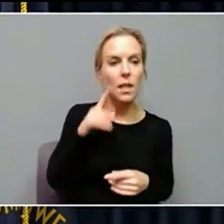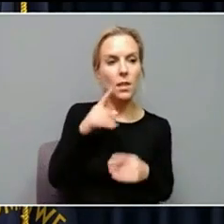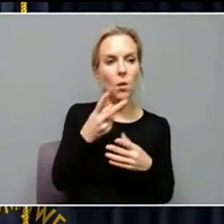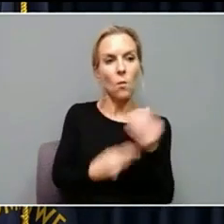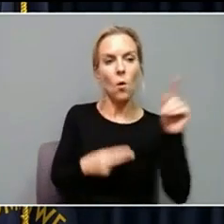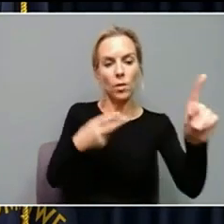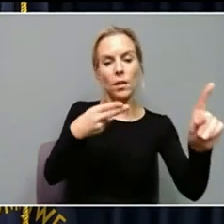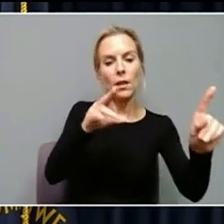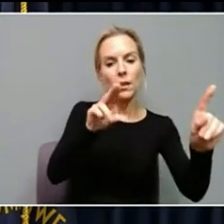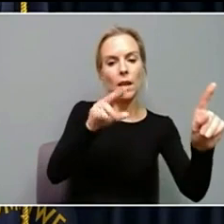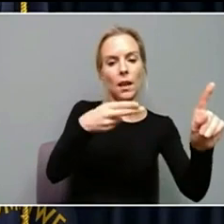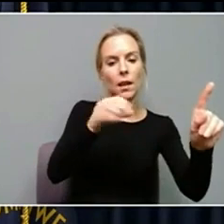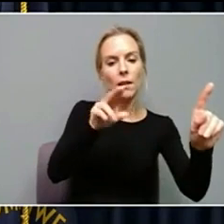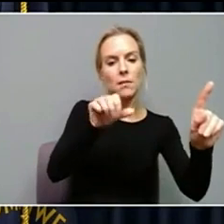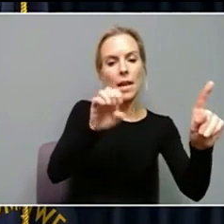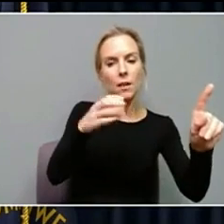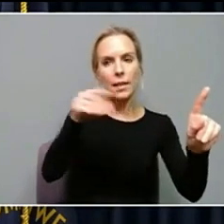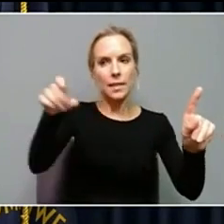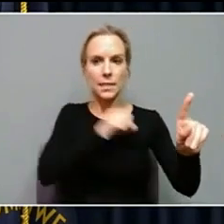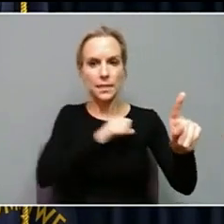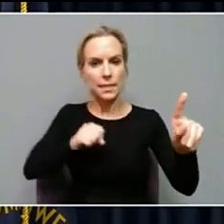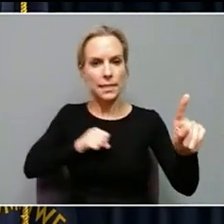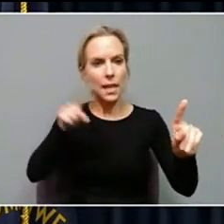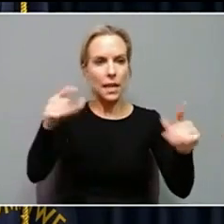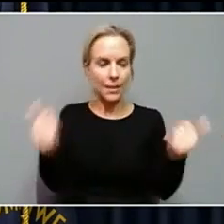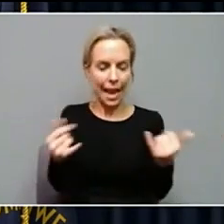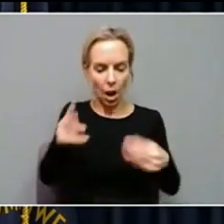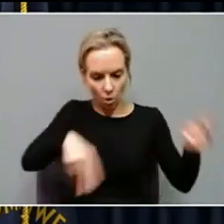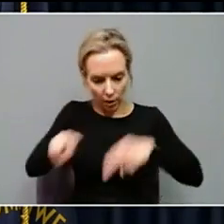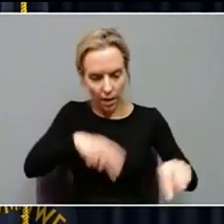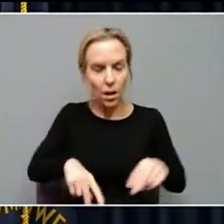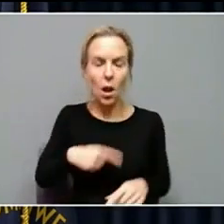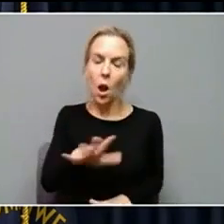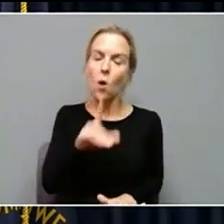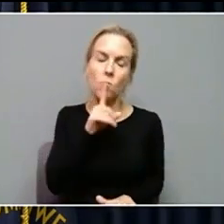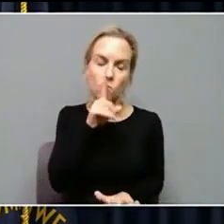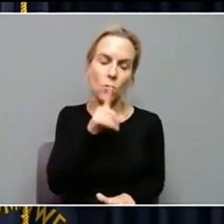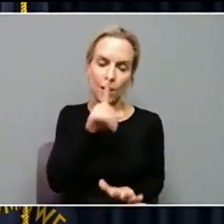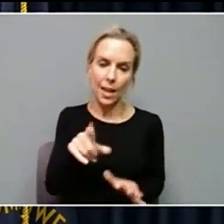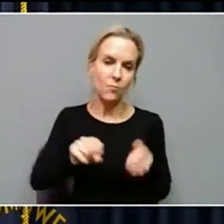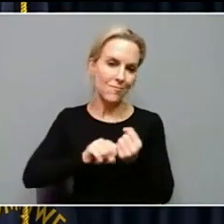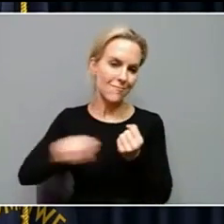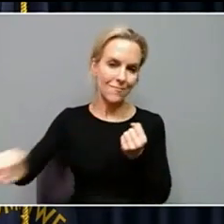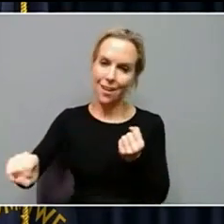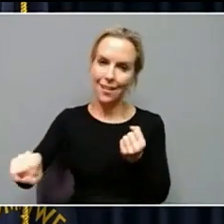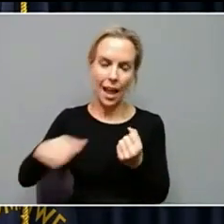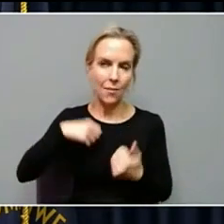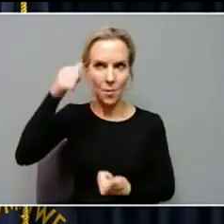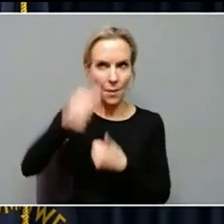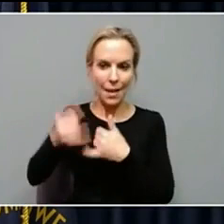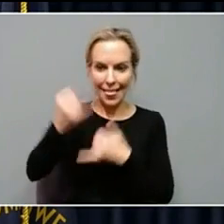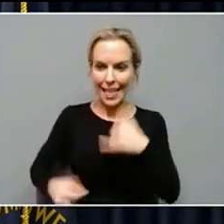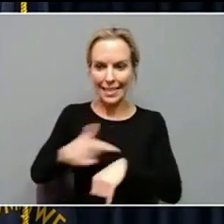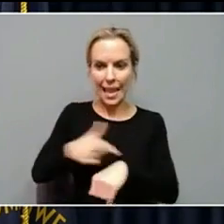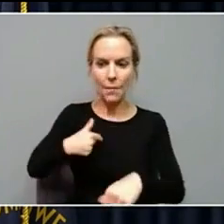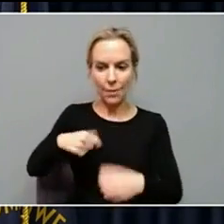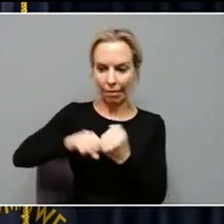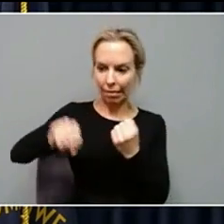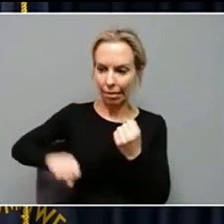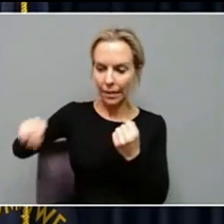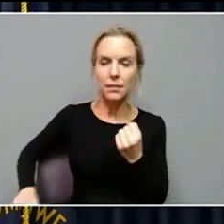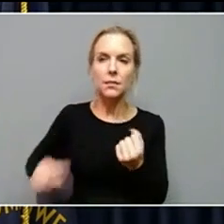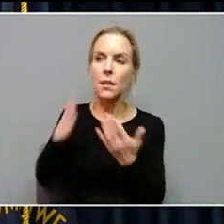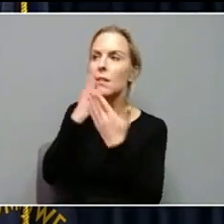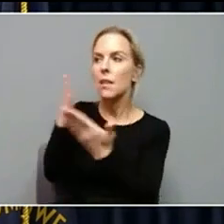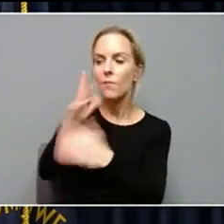are actively looking at it. All right. We went really, really long today. I don't remember the last time we did. Thank you to our National